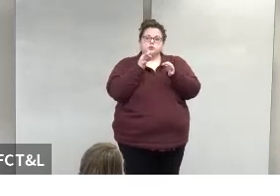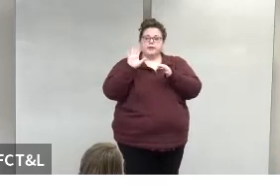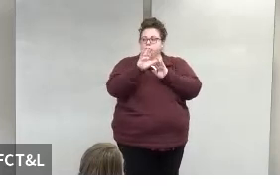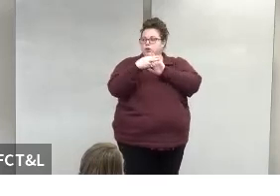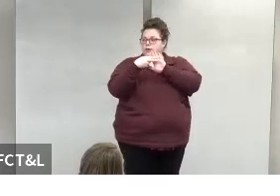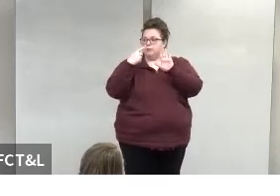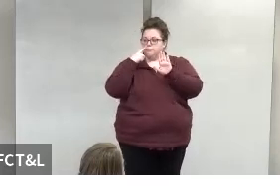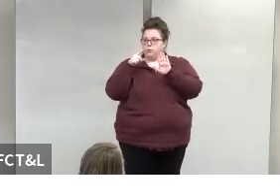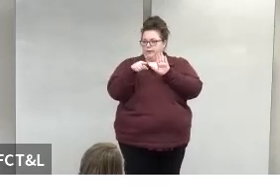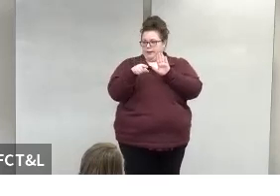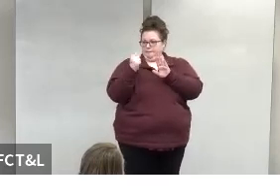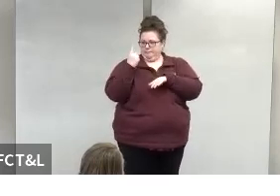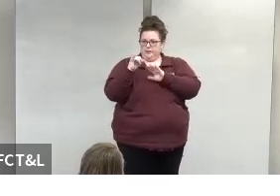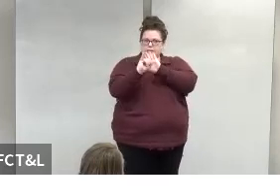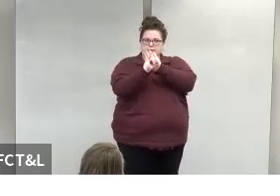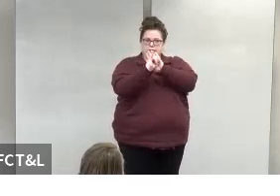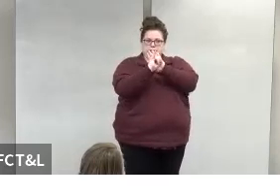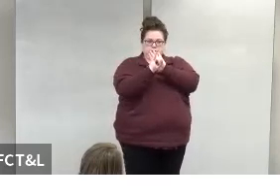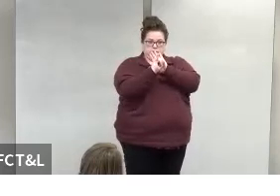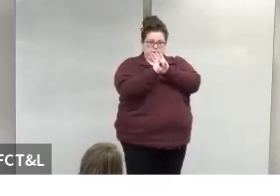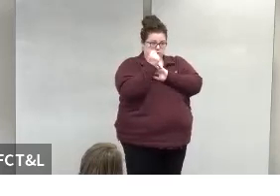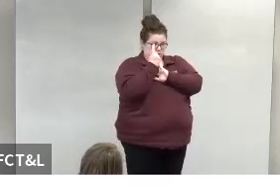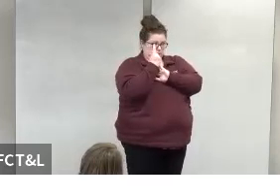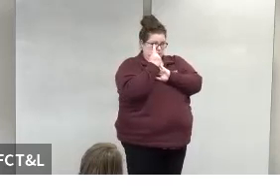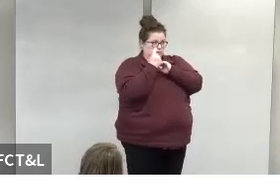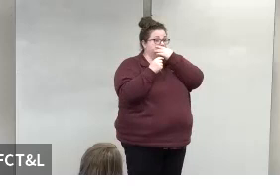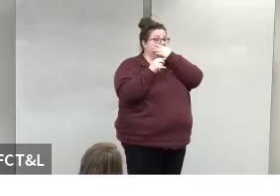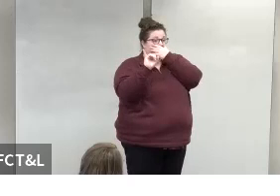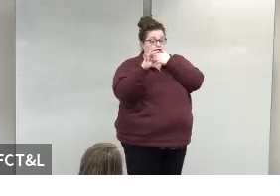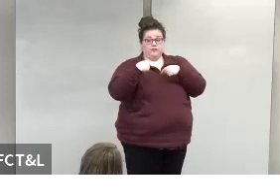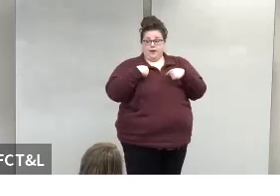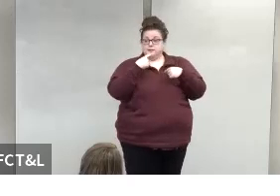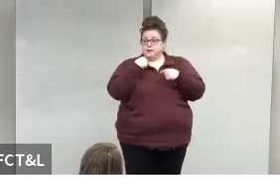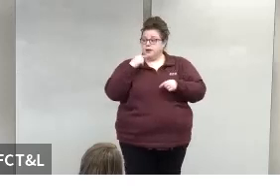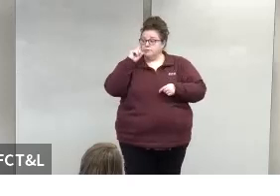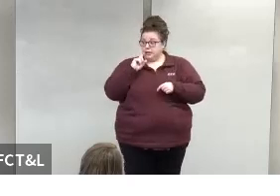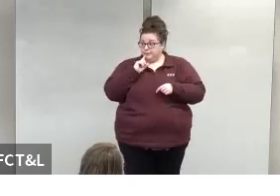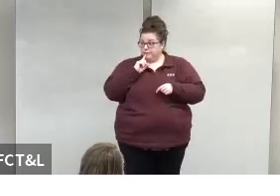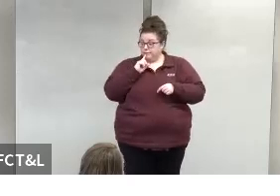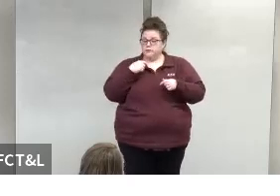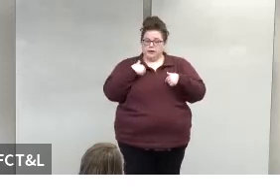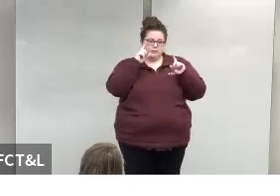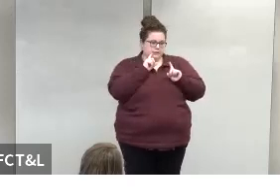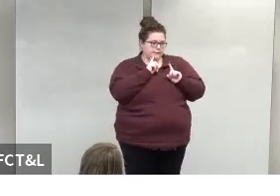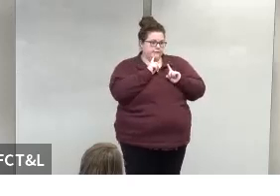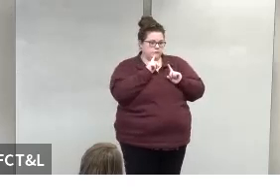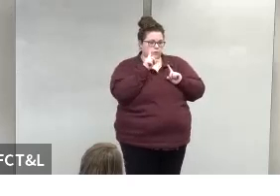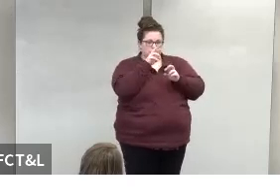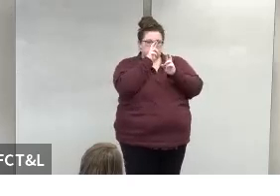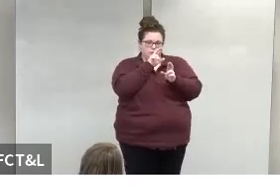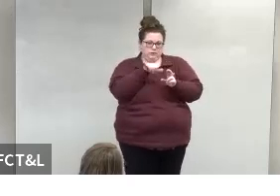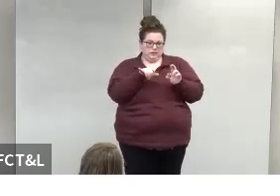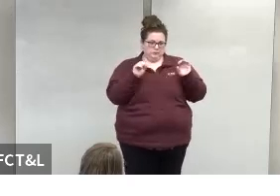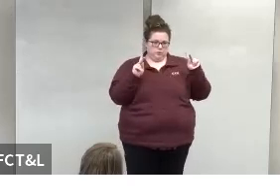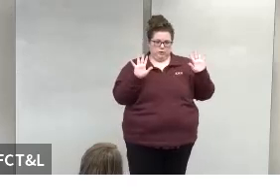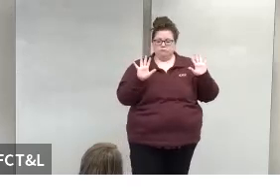right? So we don't like people identifying our own identity. We prefer to make that determination ourselves.